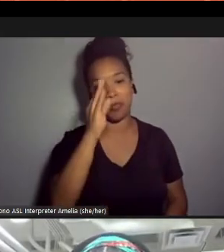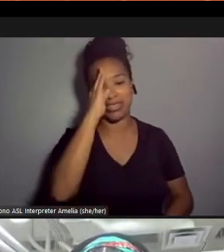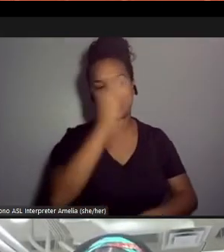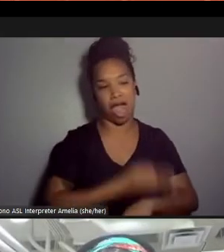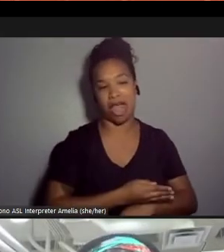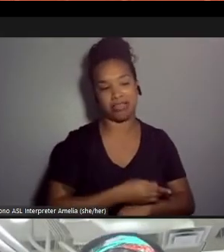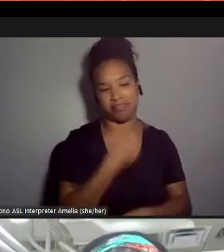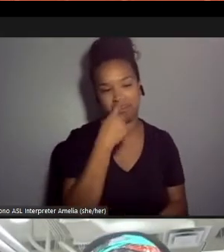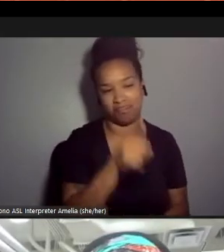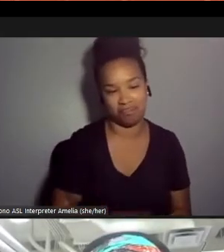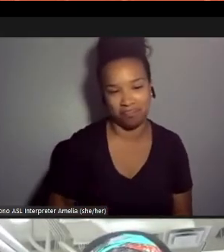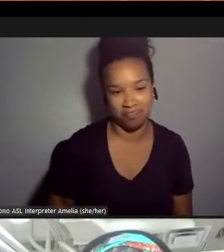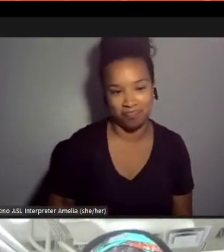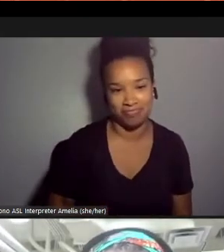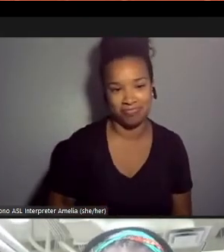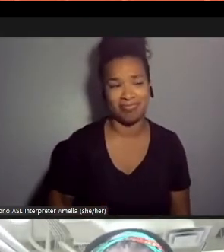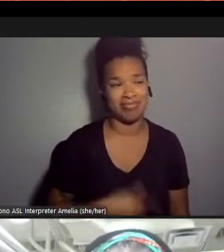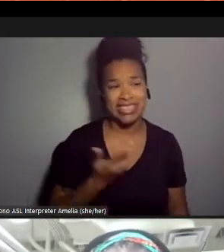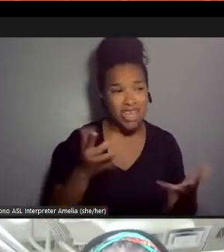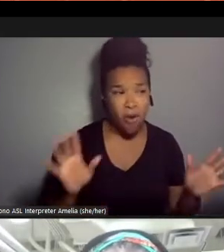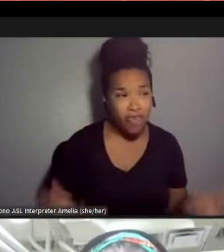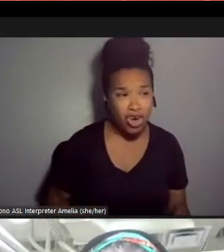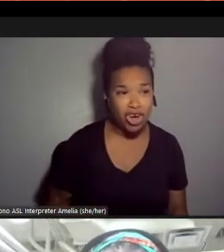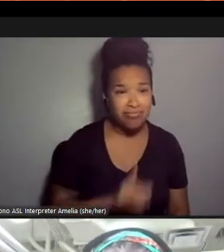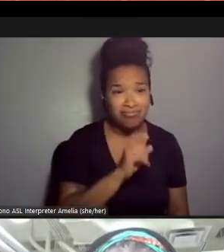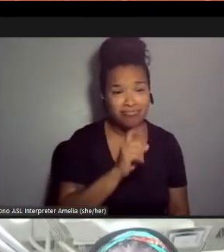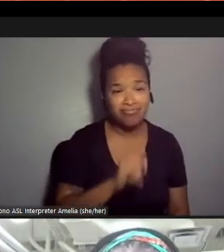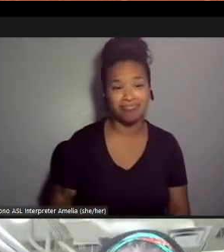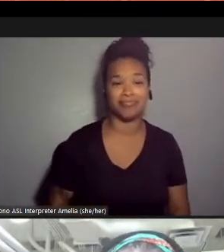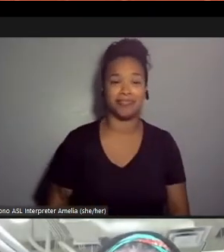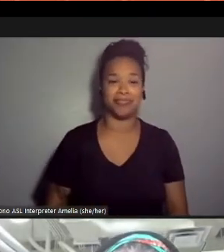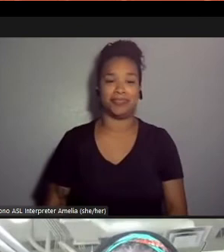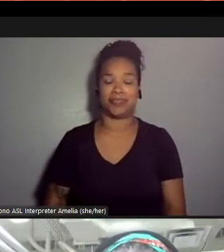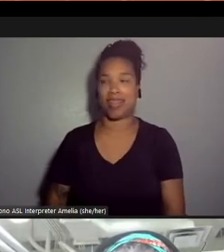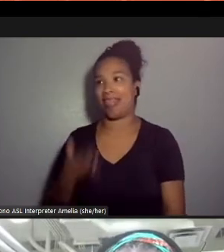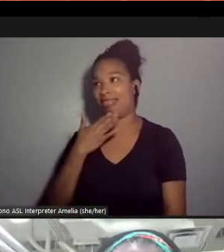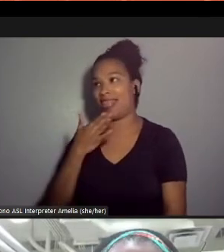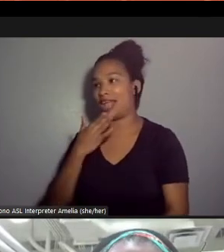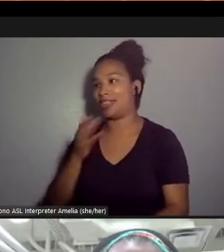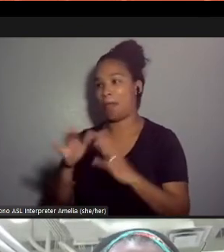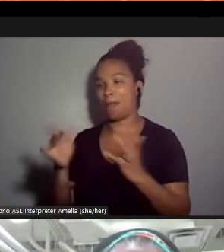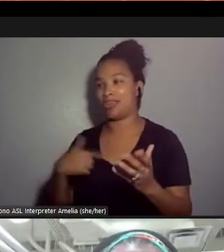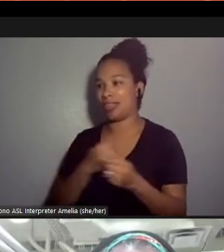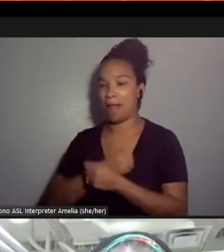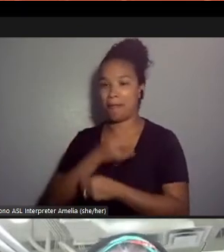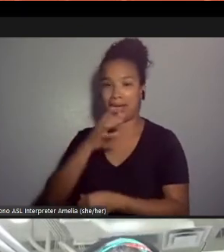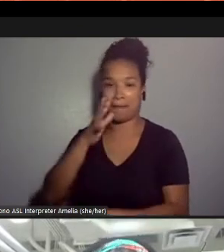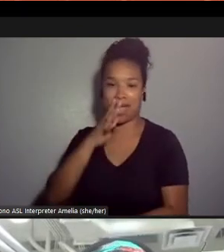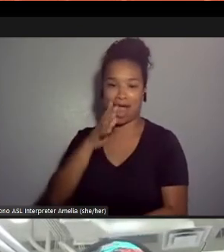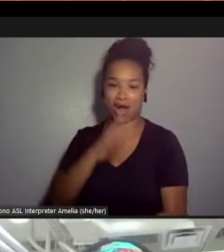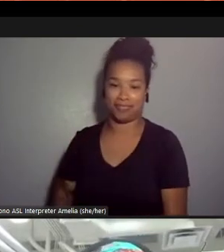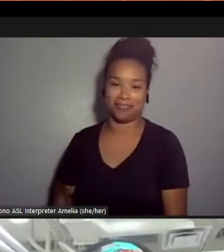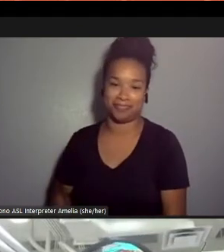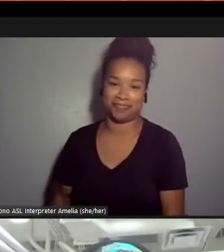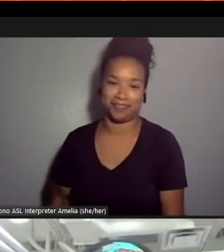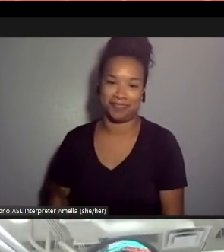They were like, is it over? It's like, thank you so much. Love being a parent in the arts. Oh, thank you so much for that, Lauren.